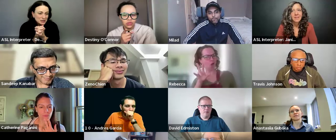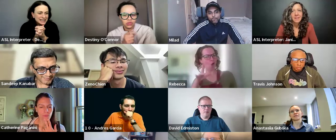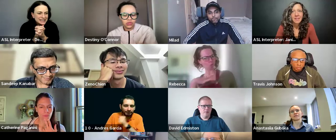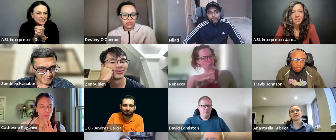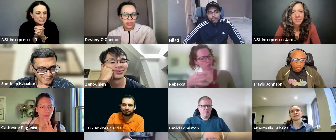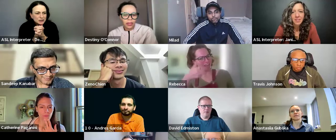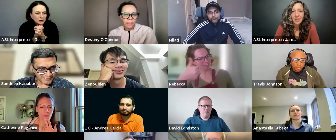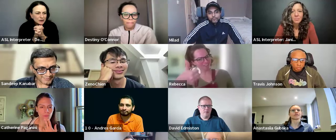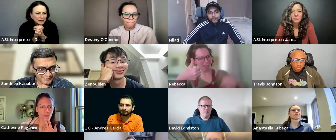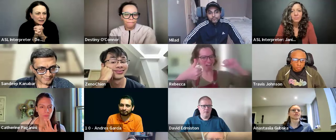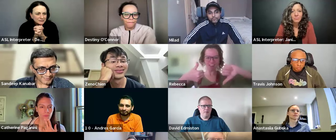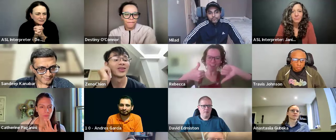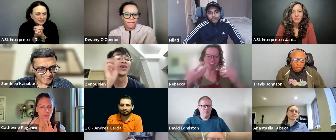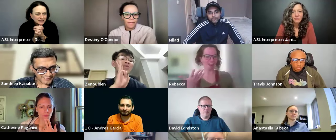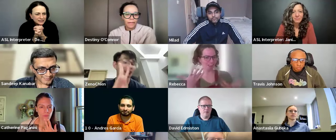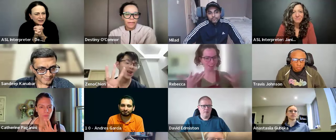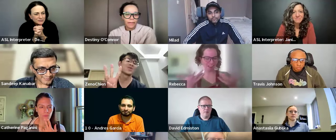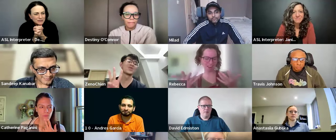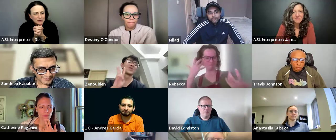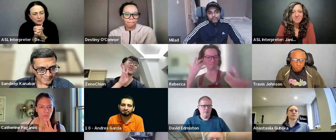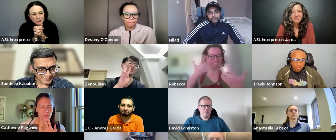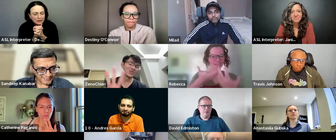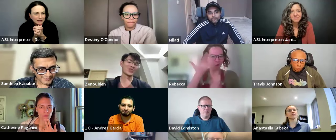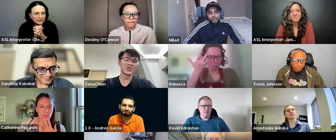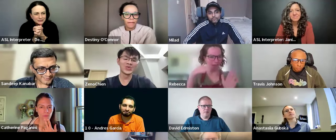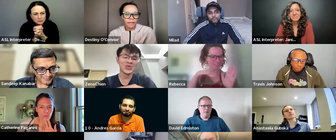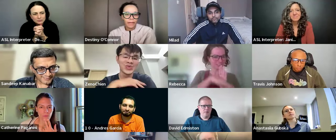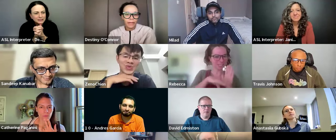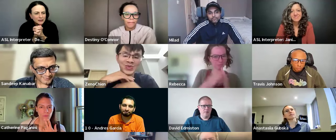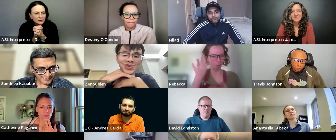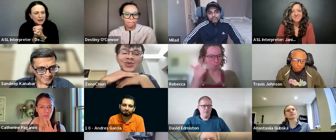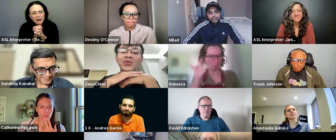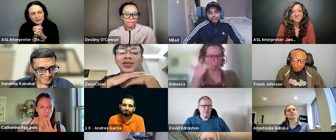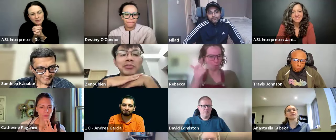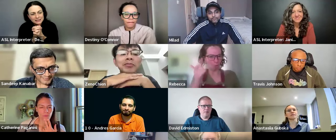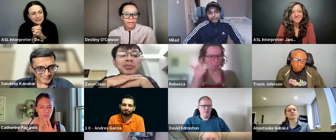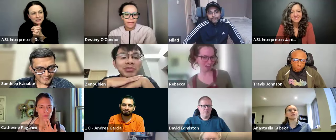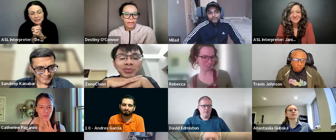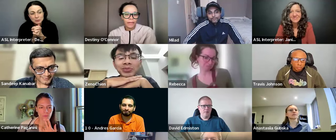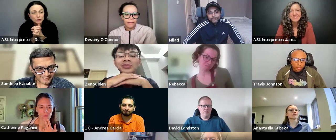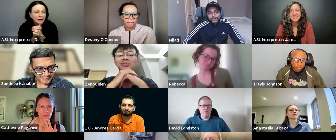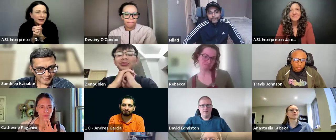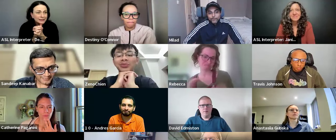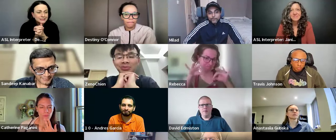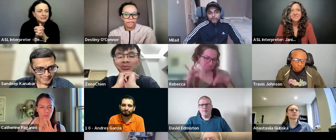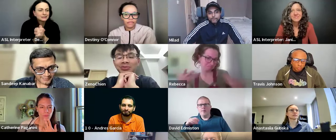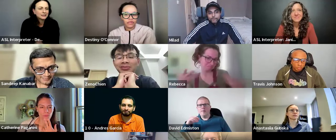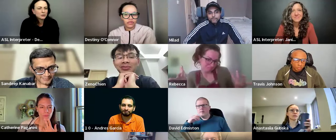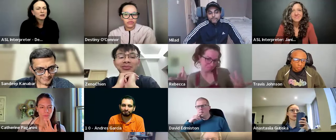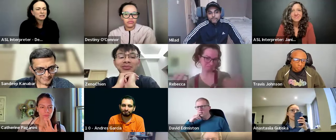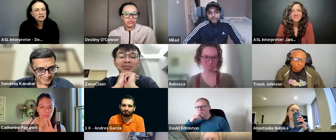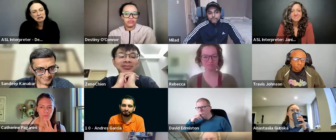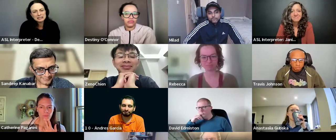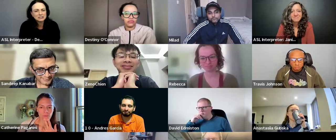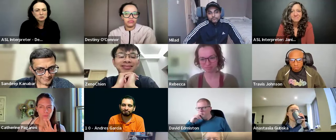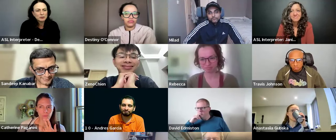the community. So, you know, maybe pros and cons, you know, how it makes things accessible or not,